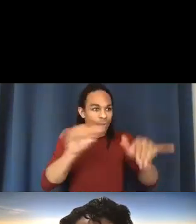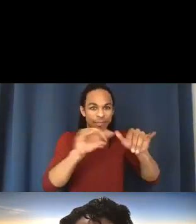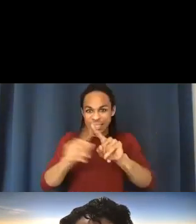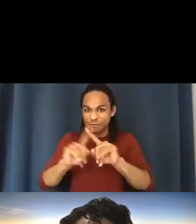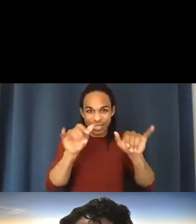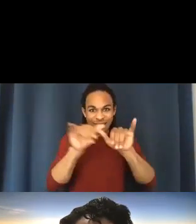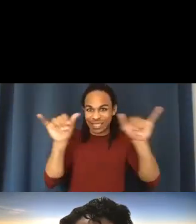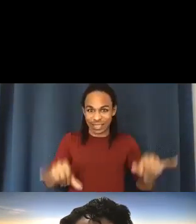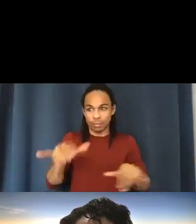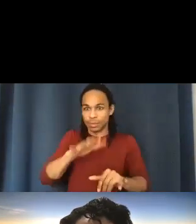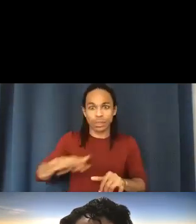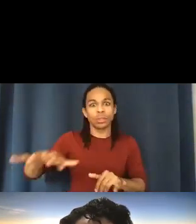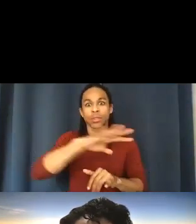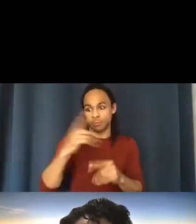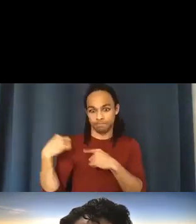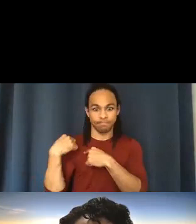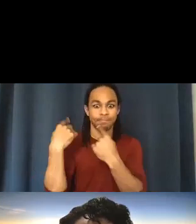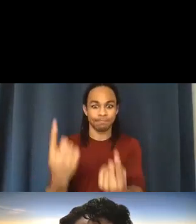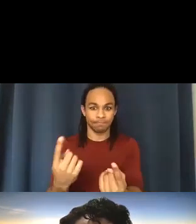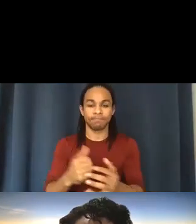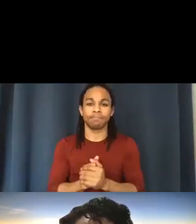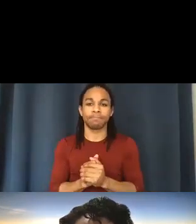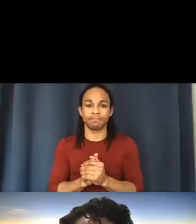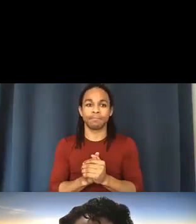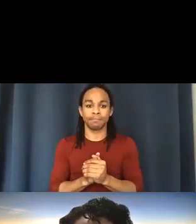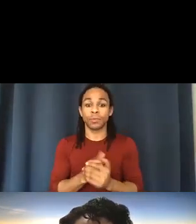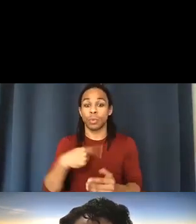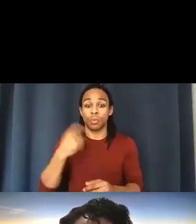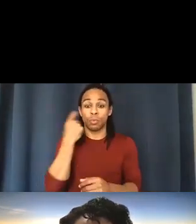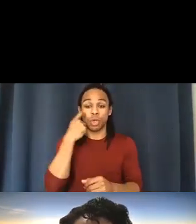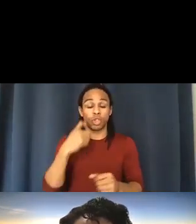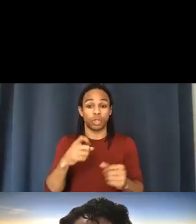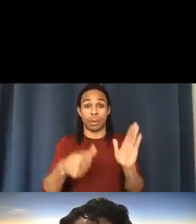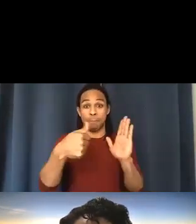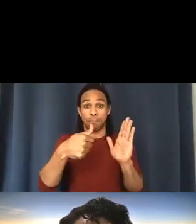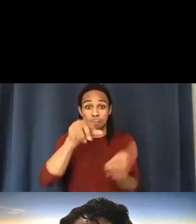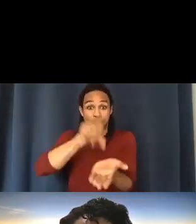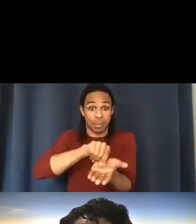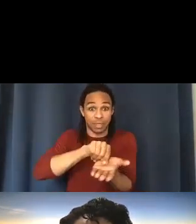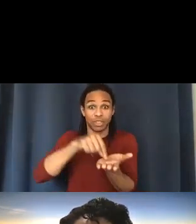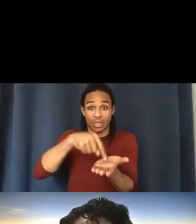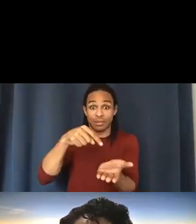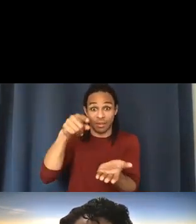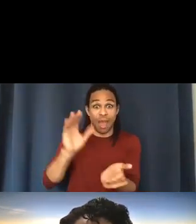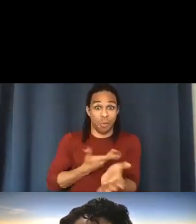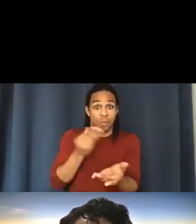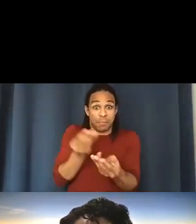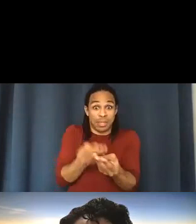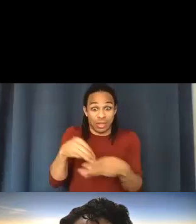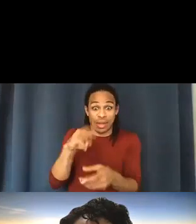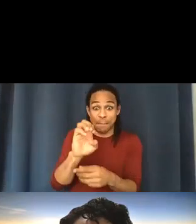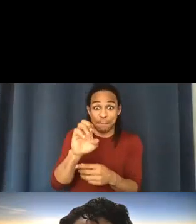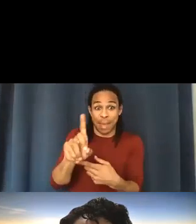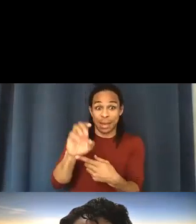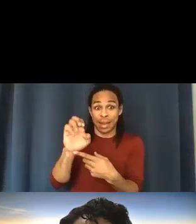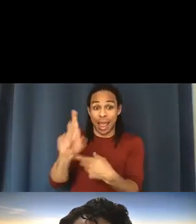We just published all of our core structural competency training materials in MedEd portal, and you can access this publication on the